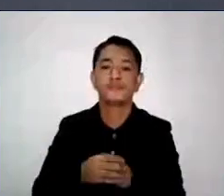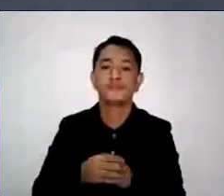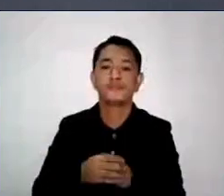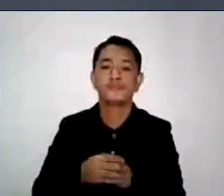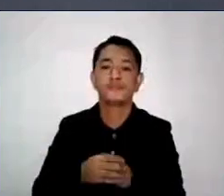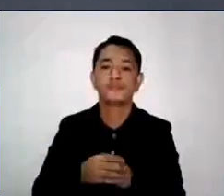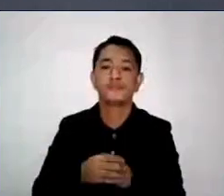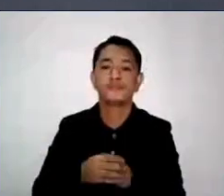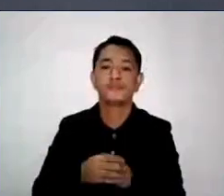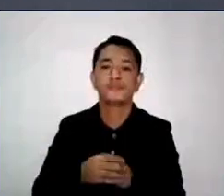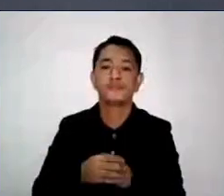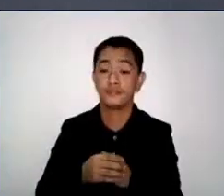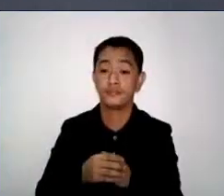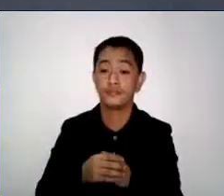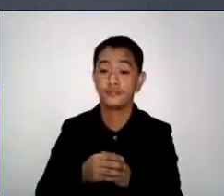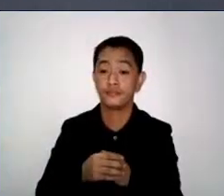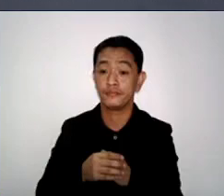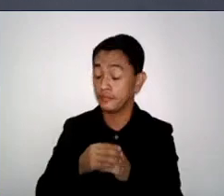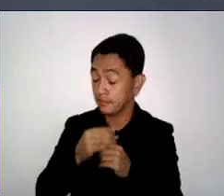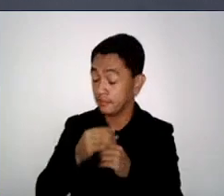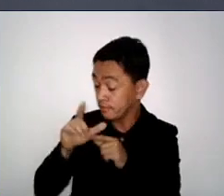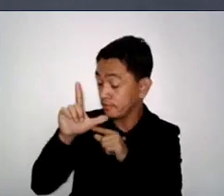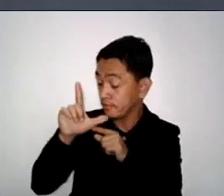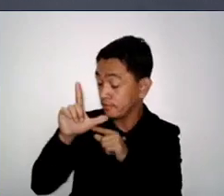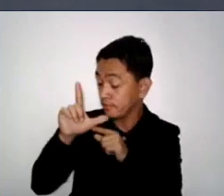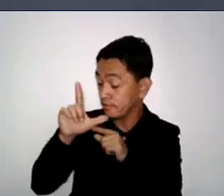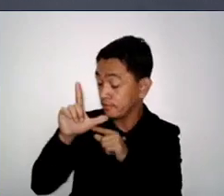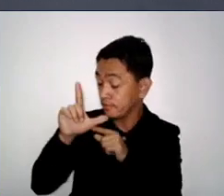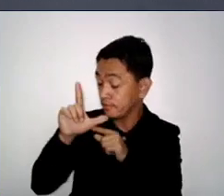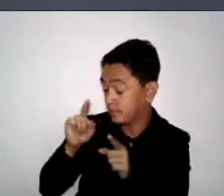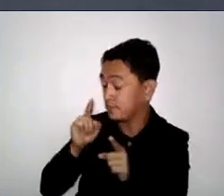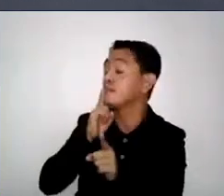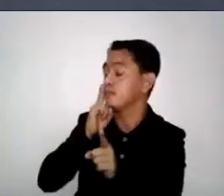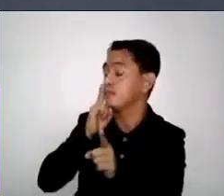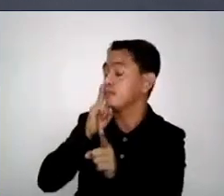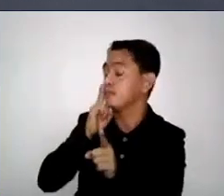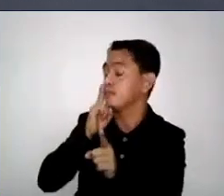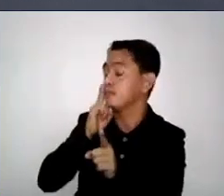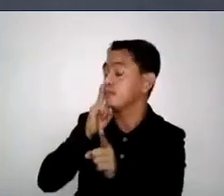If you guessed letters, then you're right. Last item.